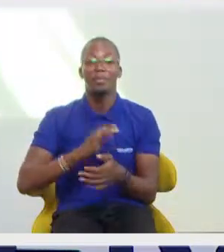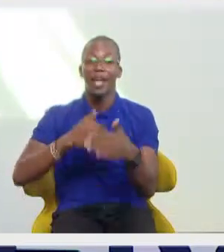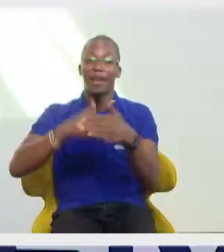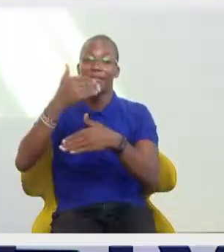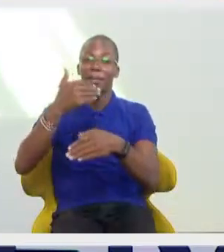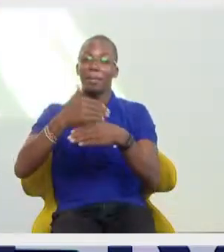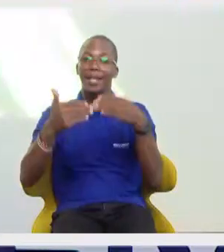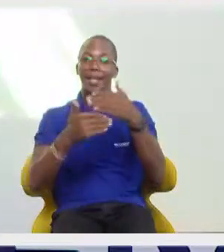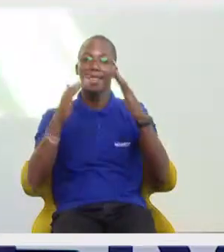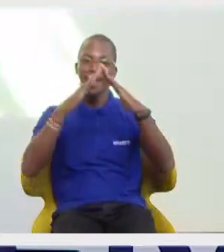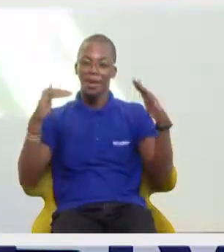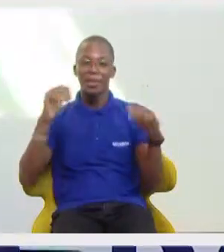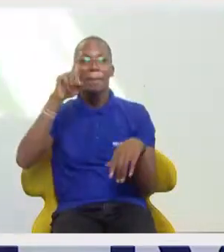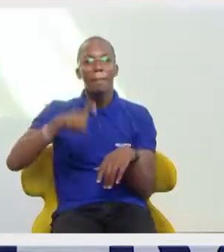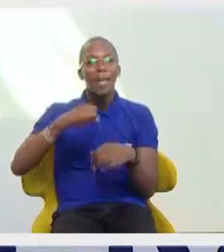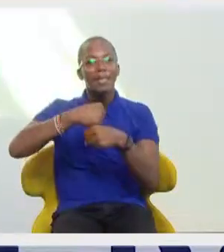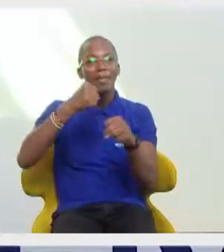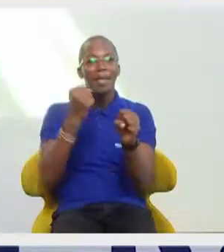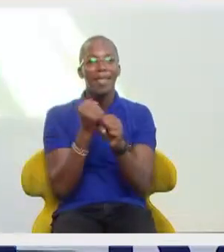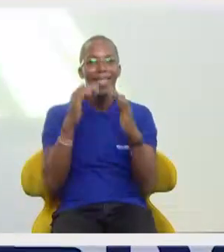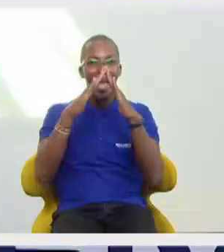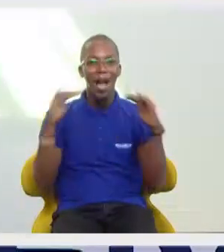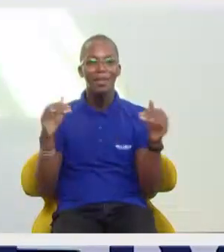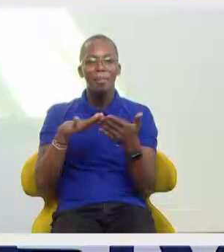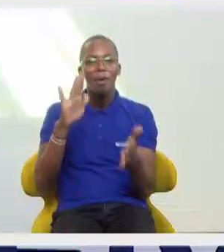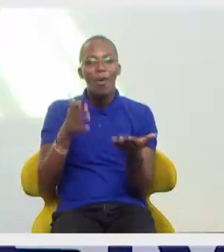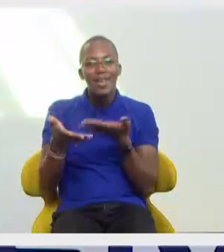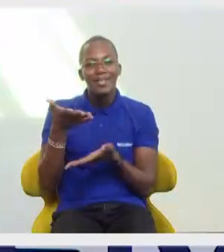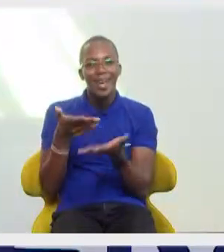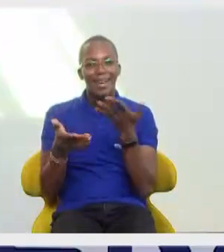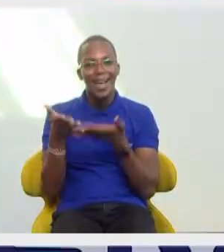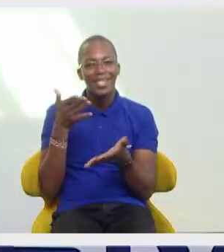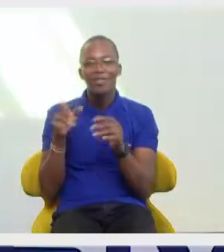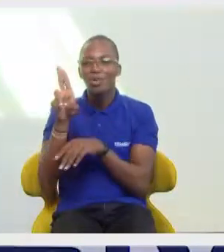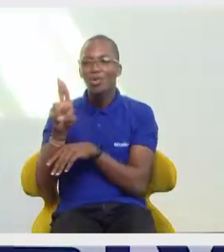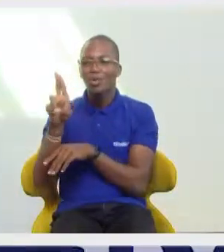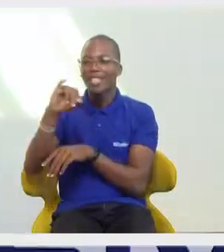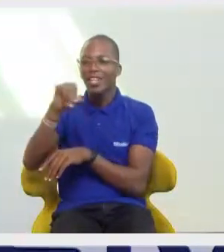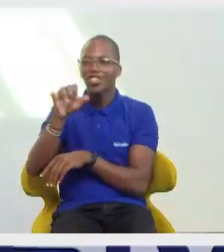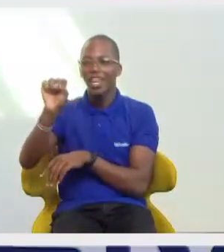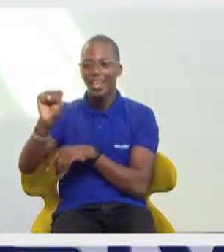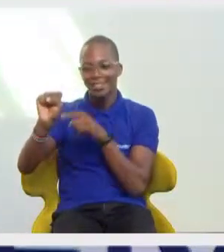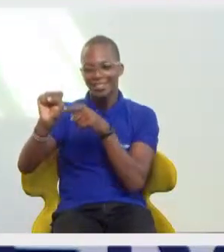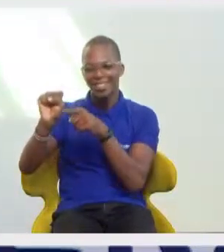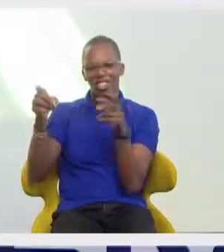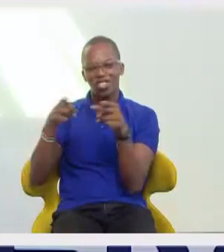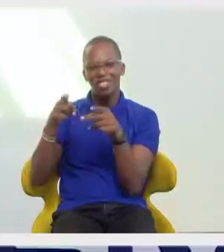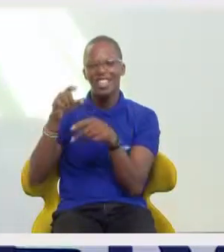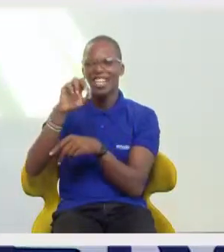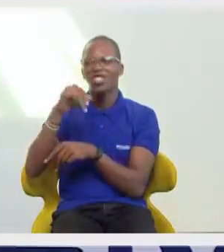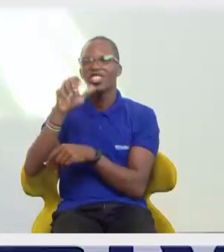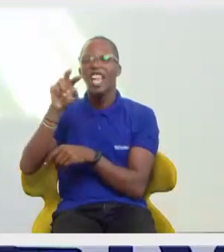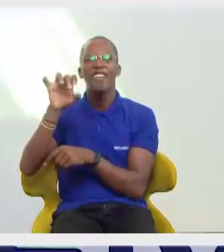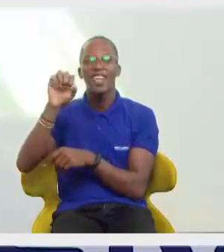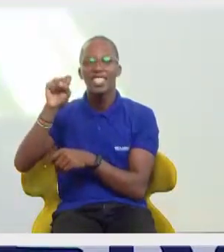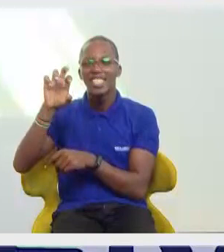house, you must make this house more interactive. So we use JS or JavaScript on that